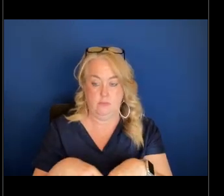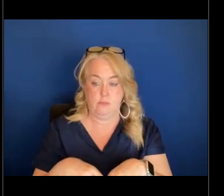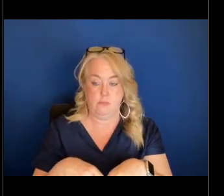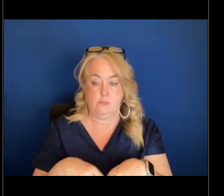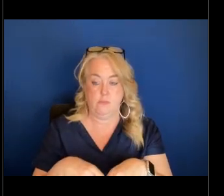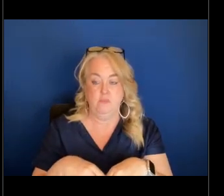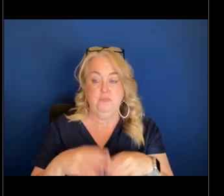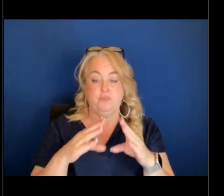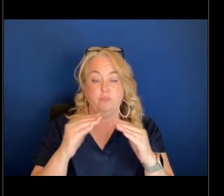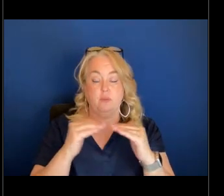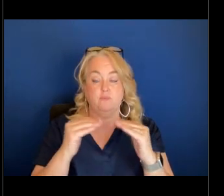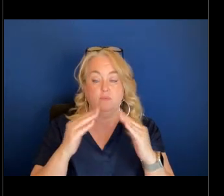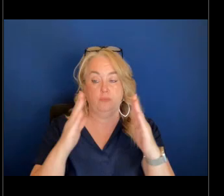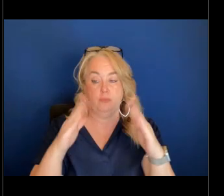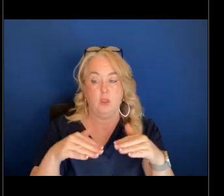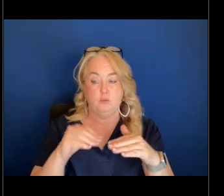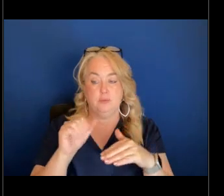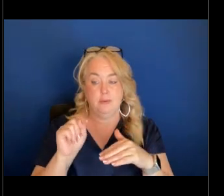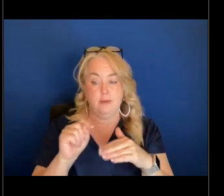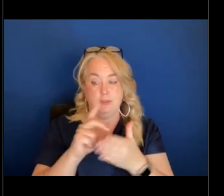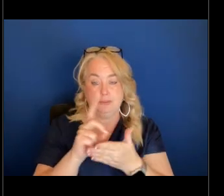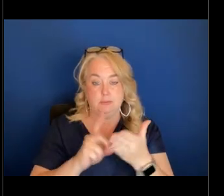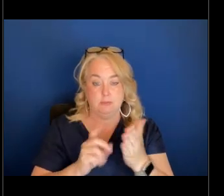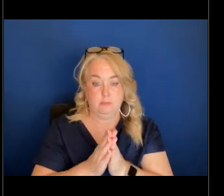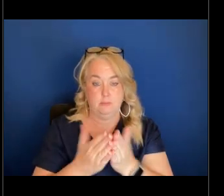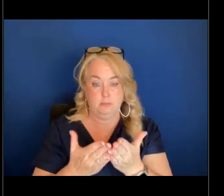the Fair Housing Act Design Manual,